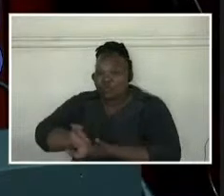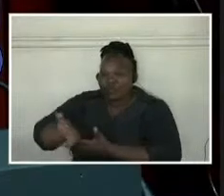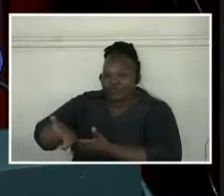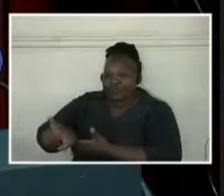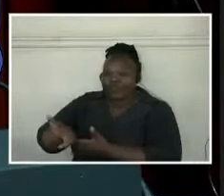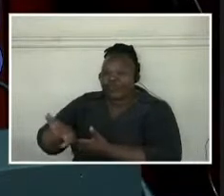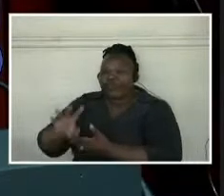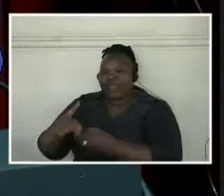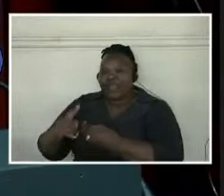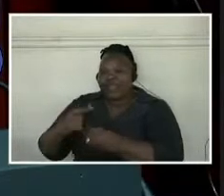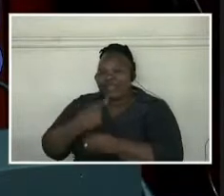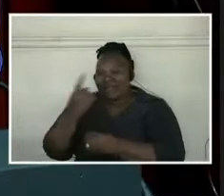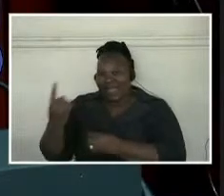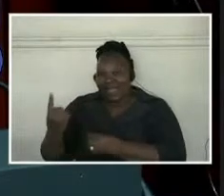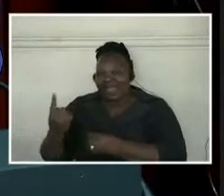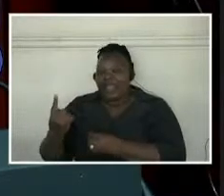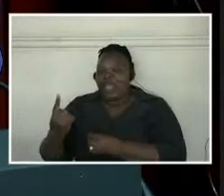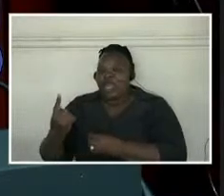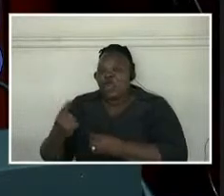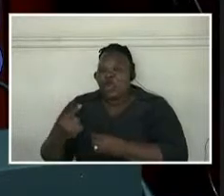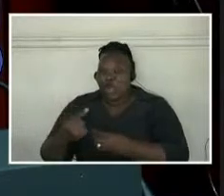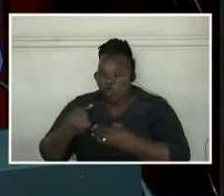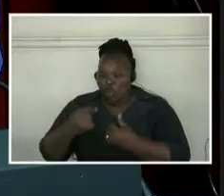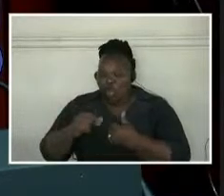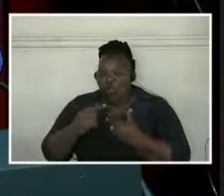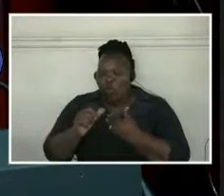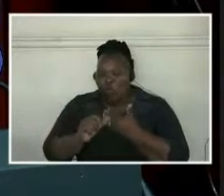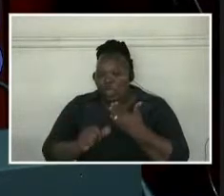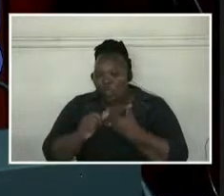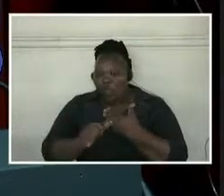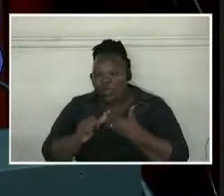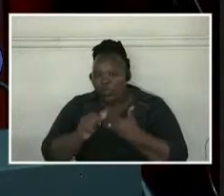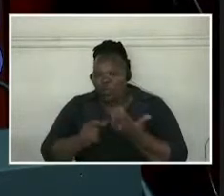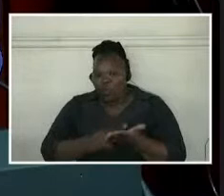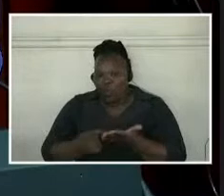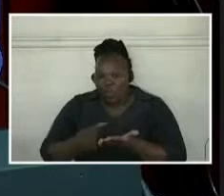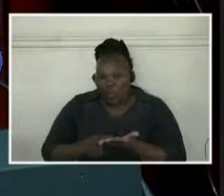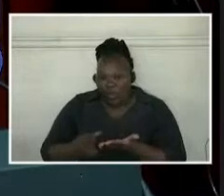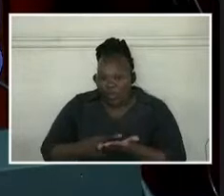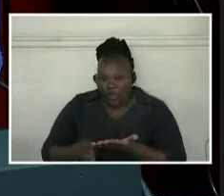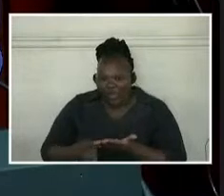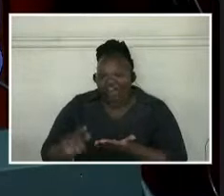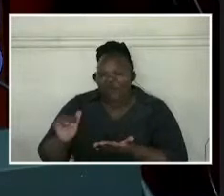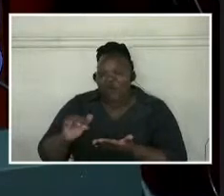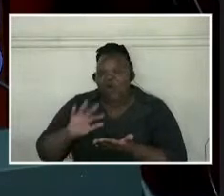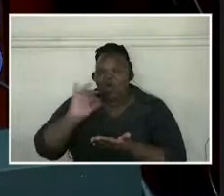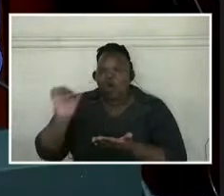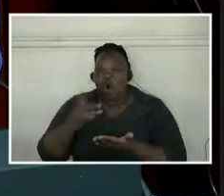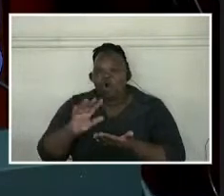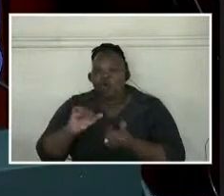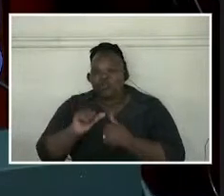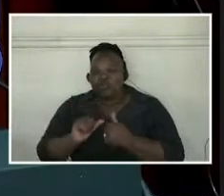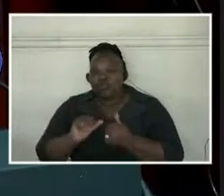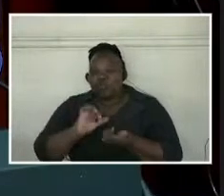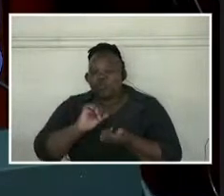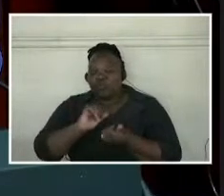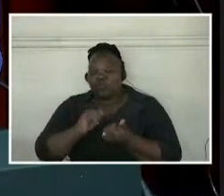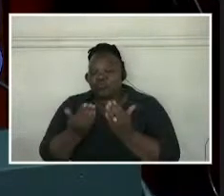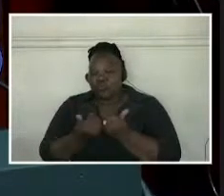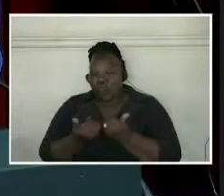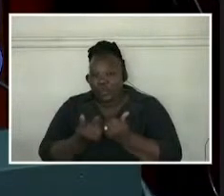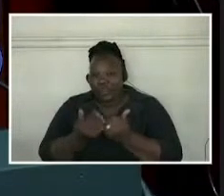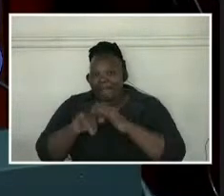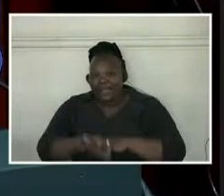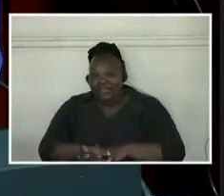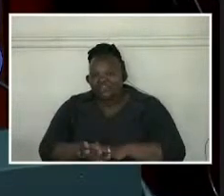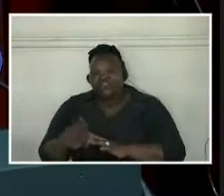day every week for sports at activities for all schools the successful implementation of